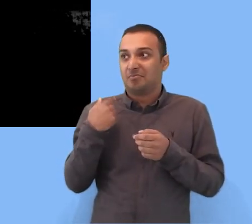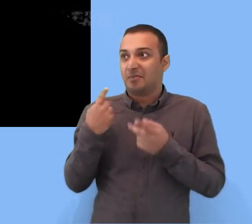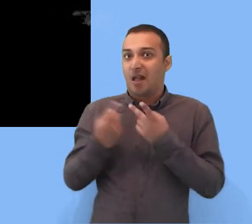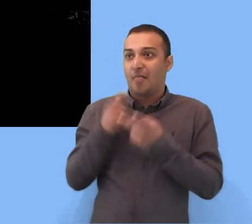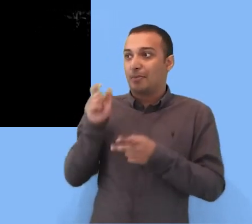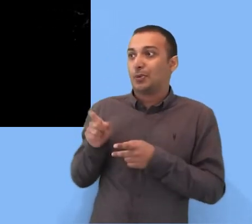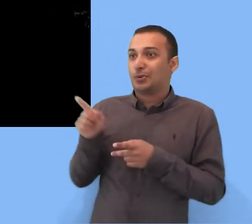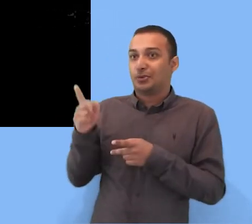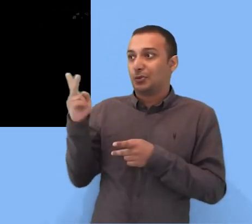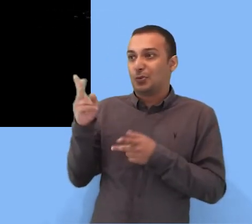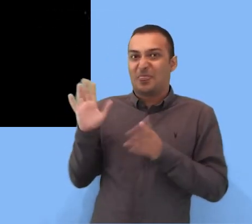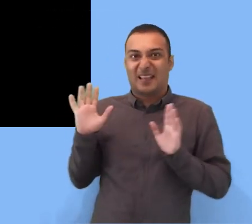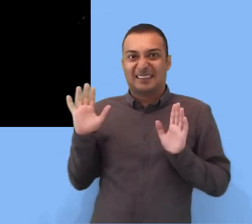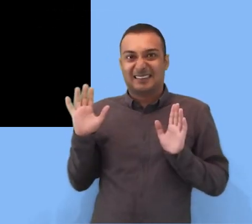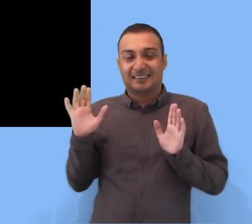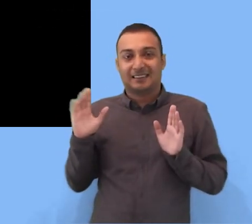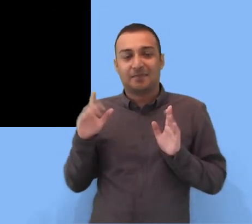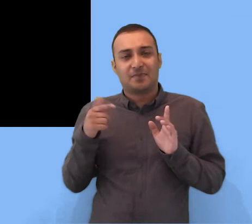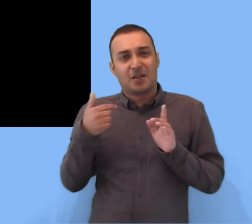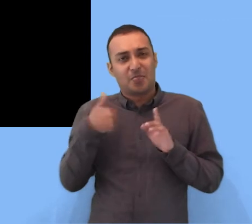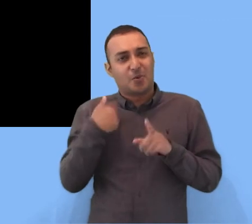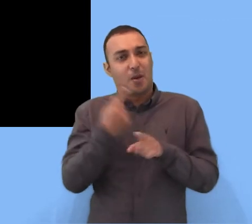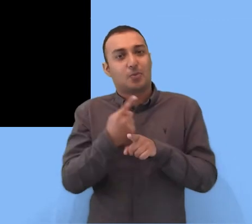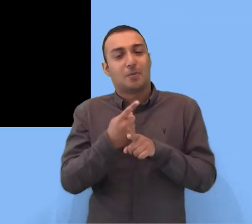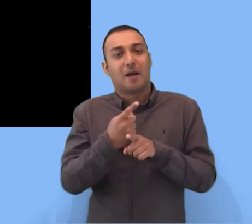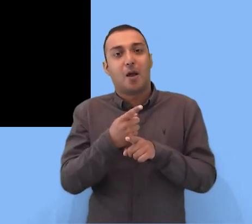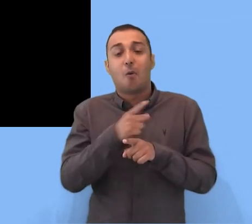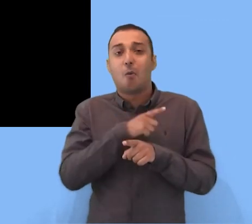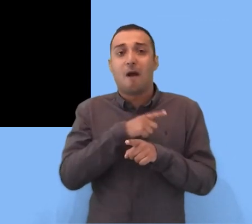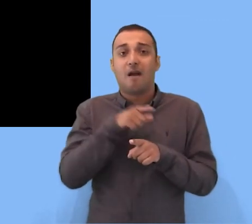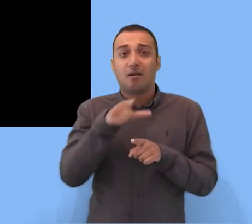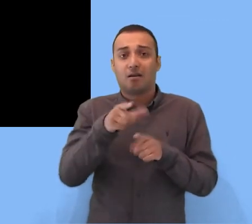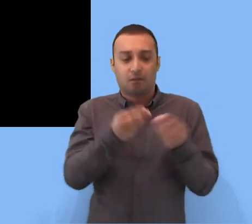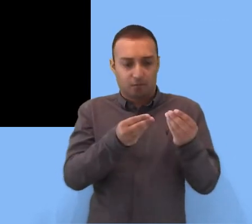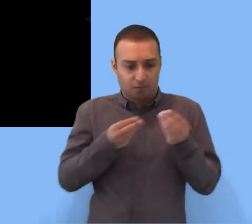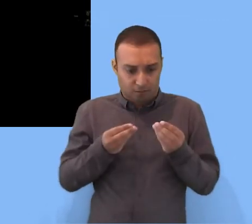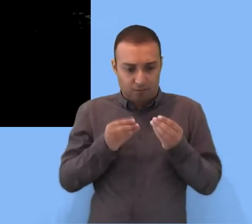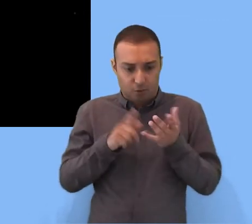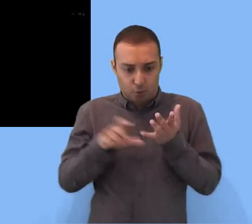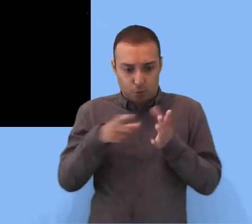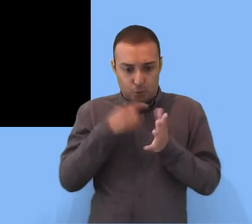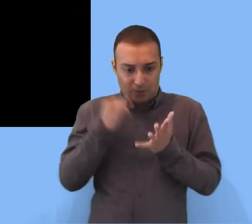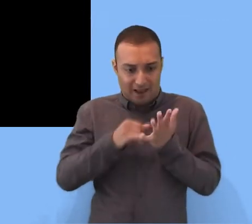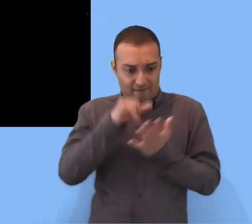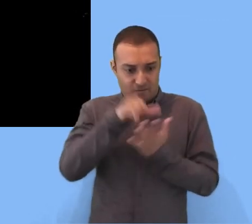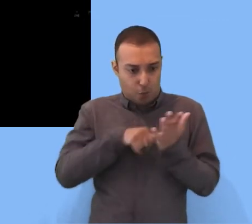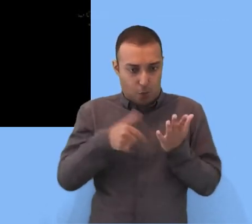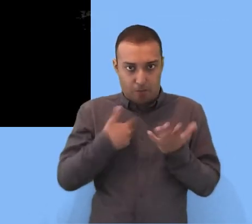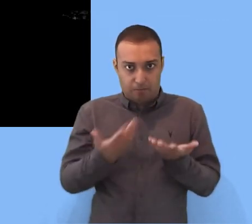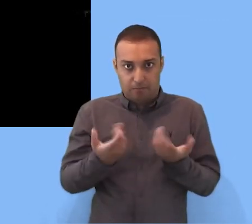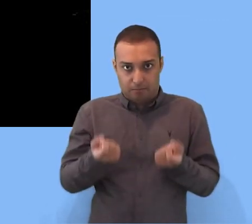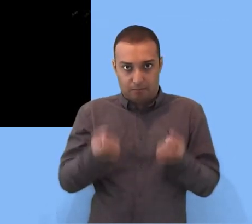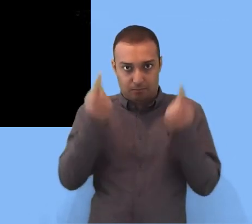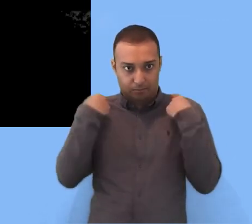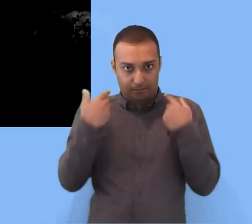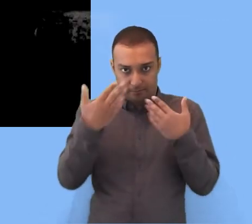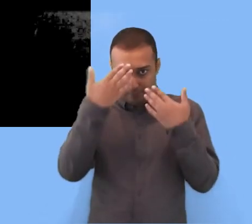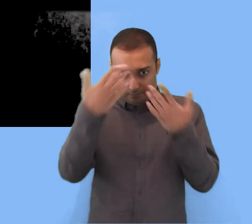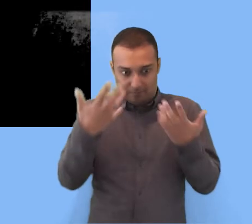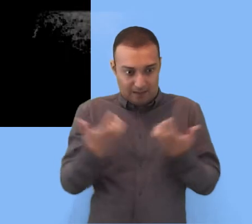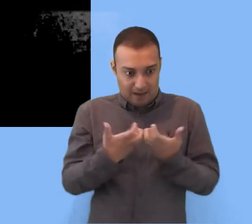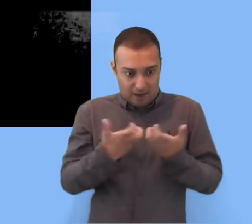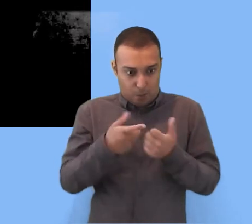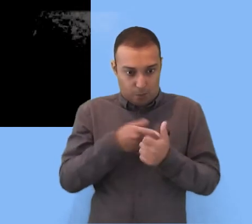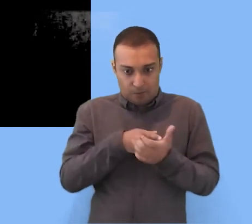That's the sort of scaffolding I need. How do you fill in a UCAS form? How do you know what options to choose at GCSE? How do